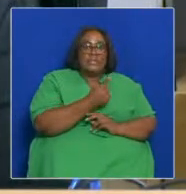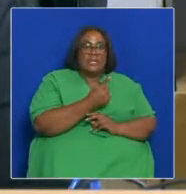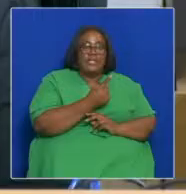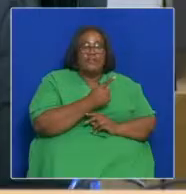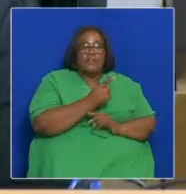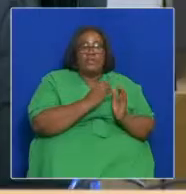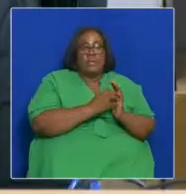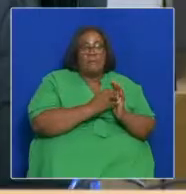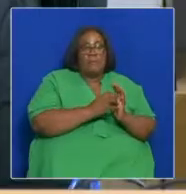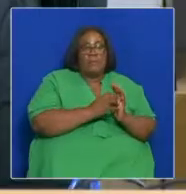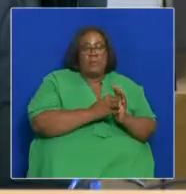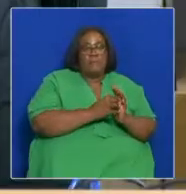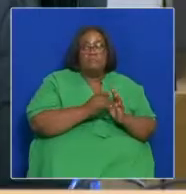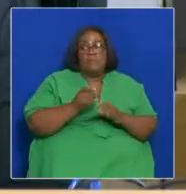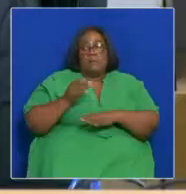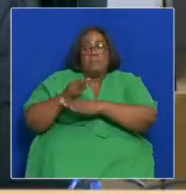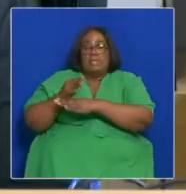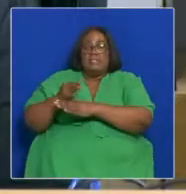referral.